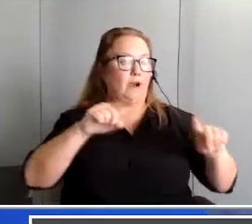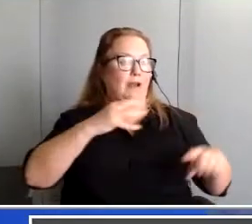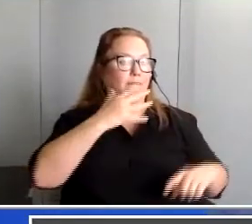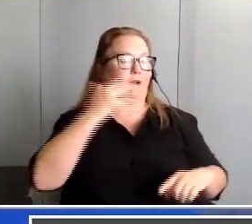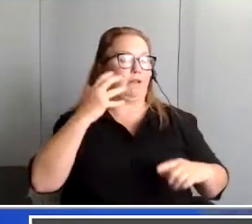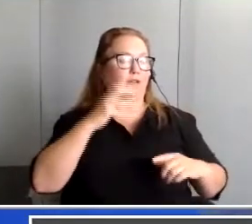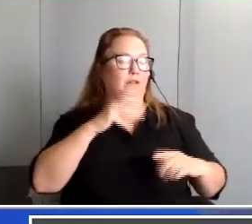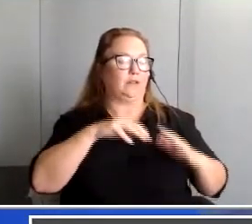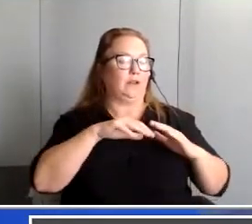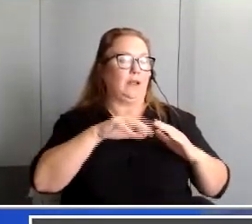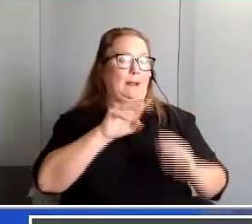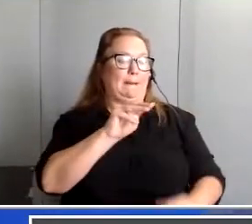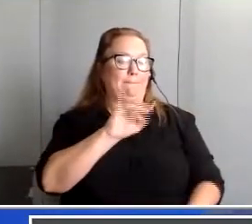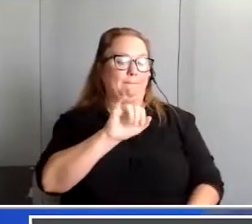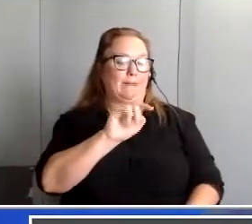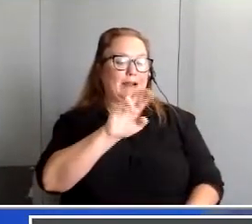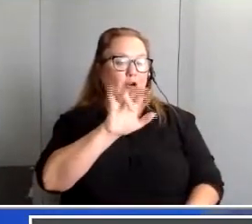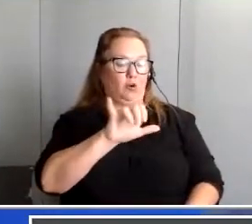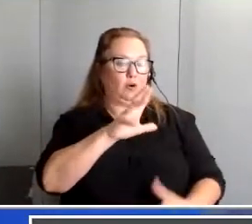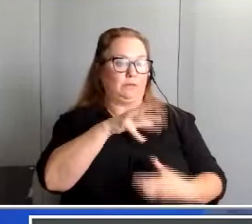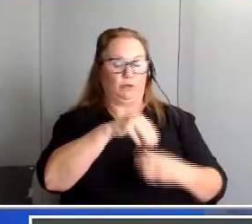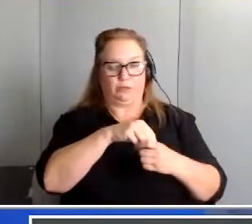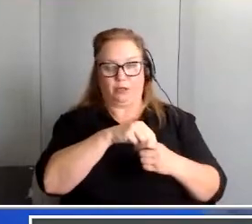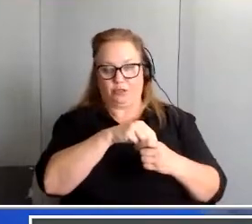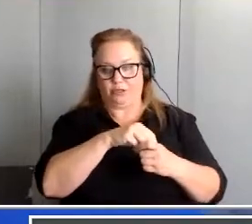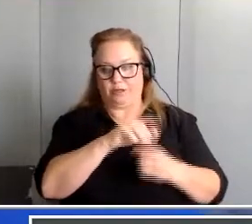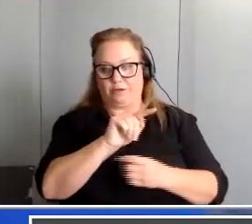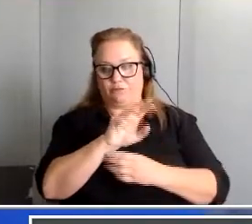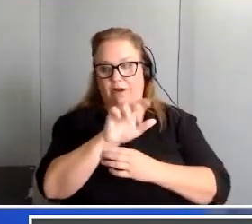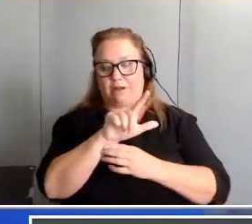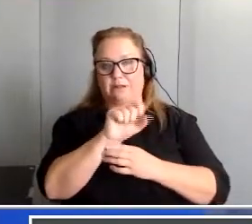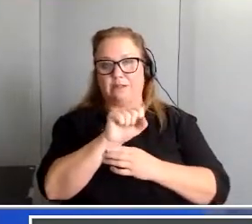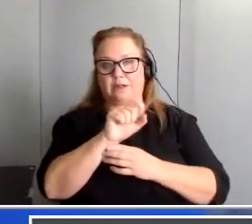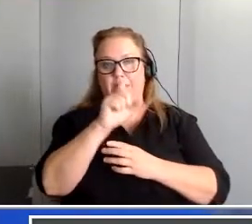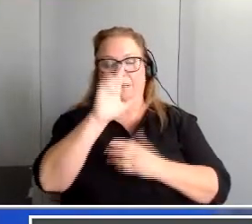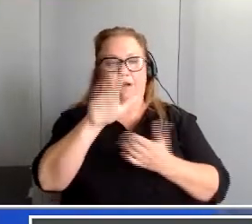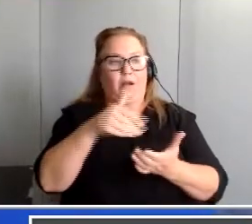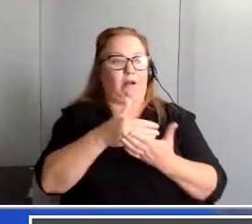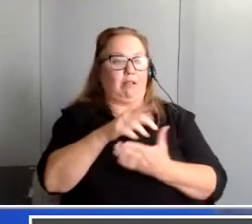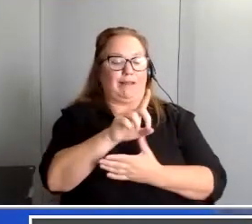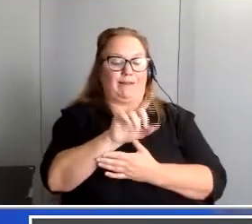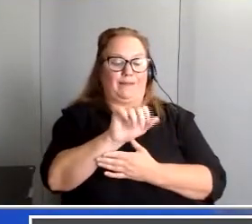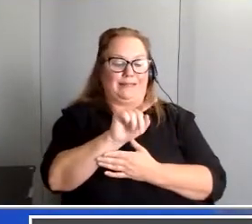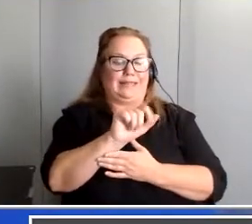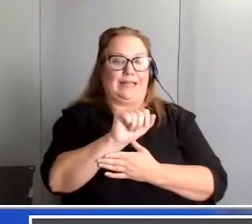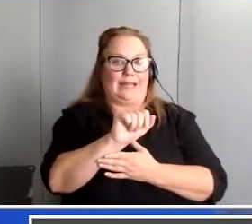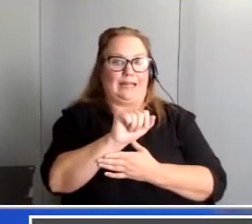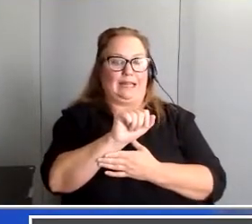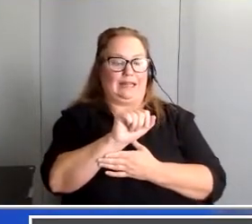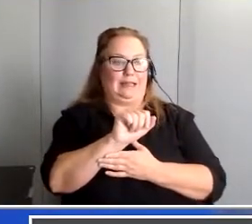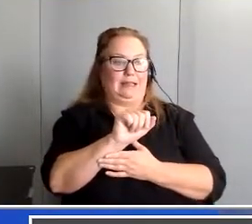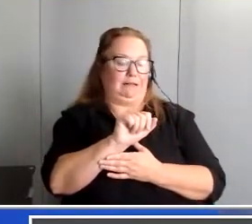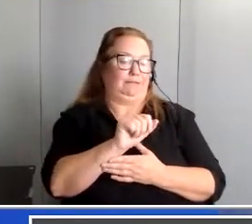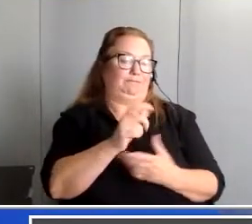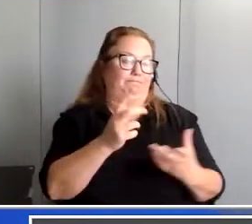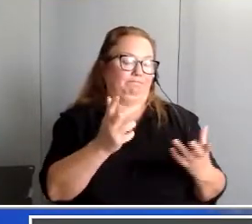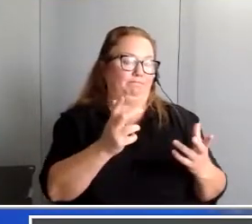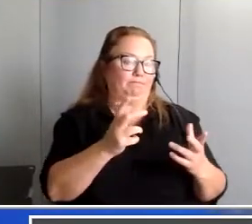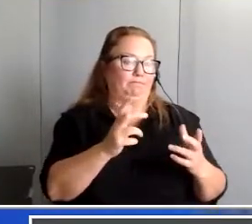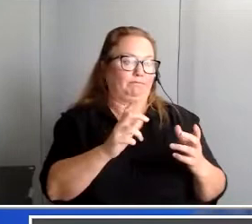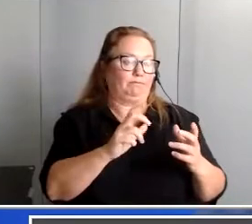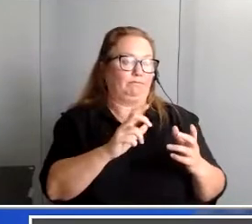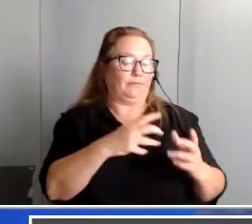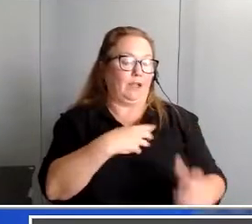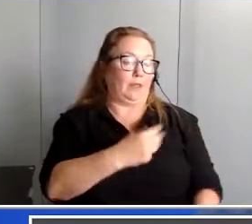underrepresented minorities participating in those clinical trials, because all of our data are on just classic, kind of Caucasian